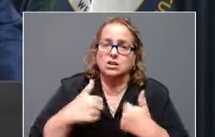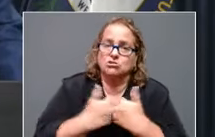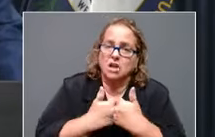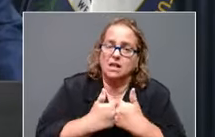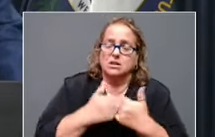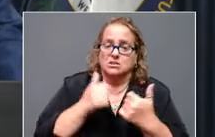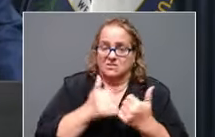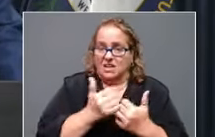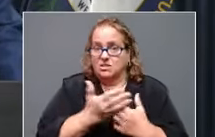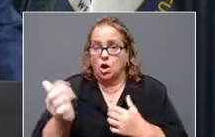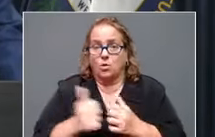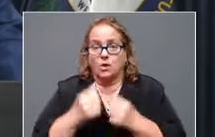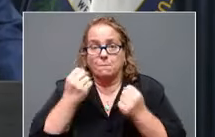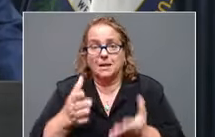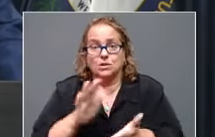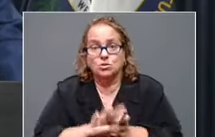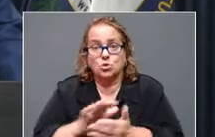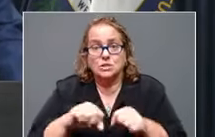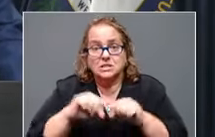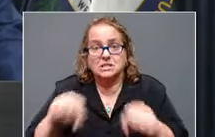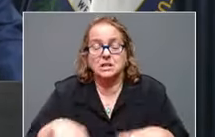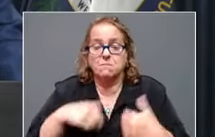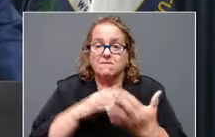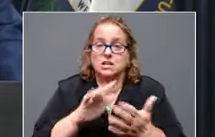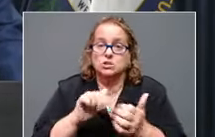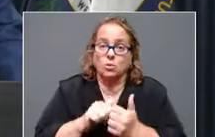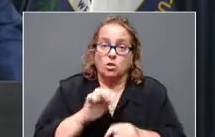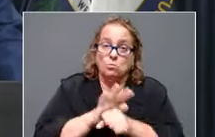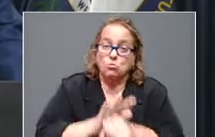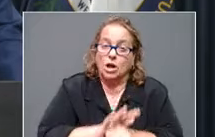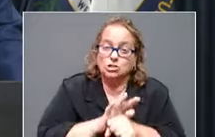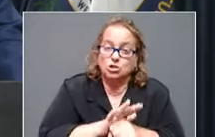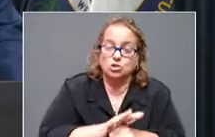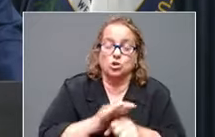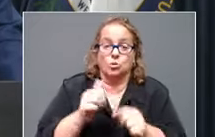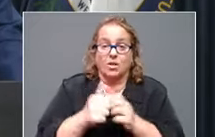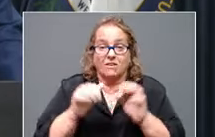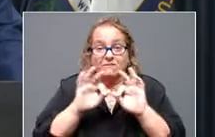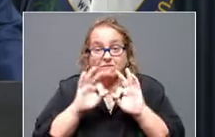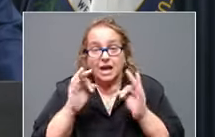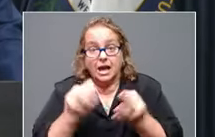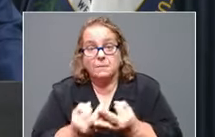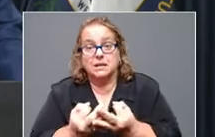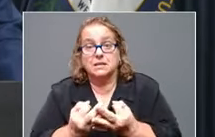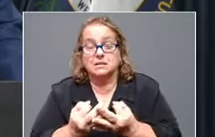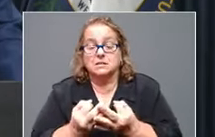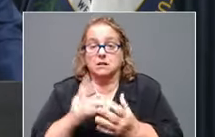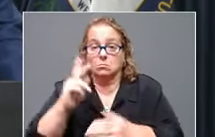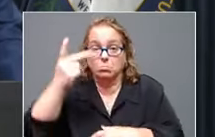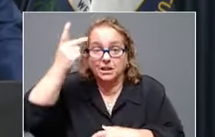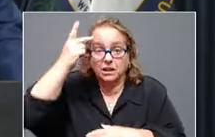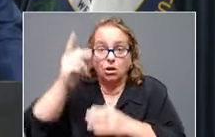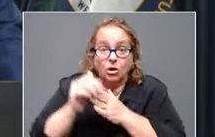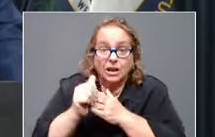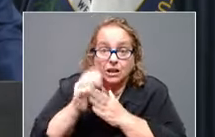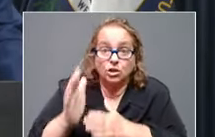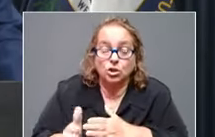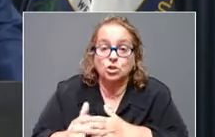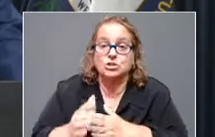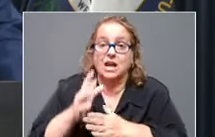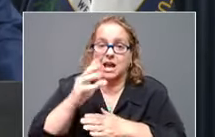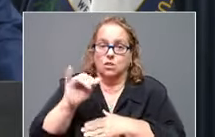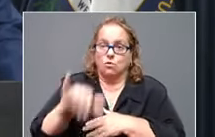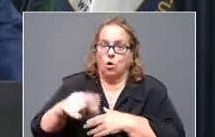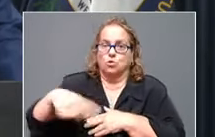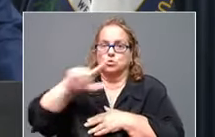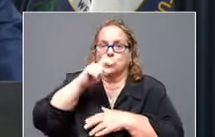want to make them kind of force them in a different direction. But this is about our children and about their opportunity to be